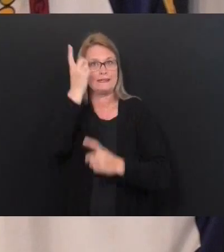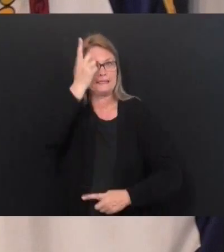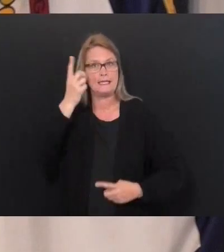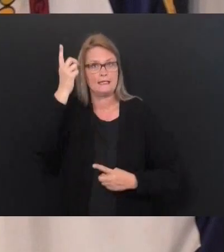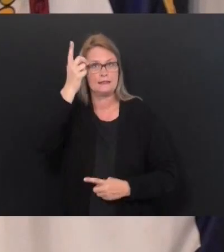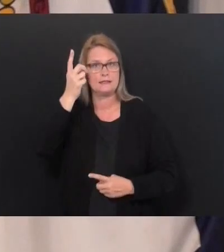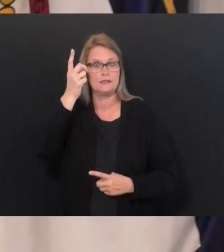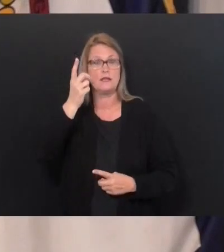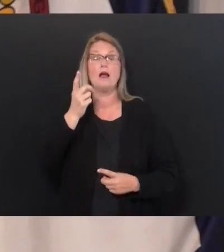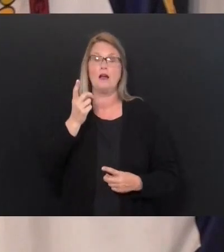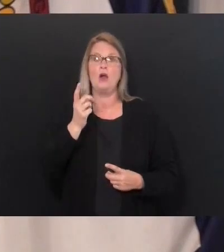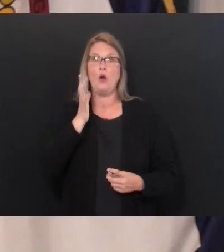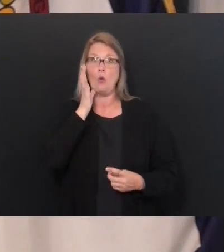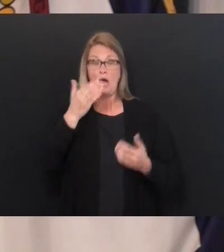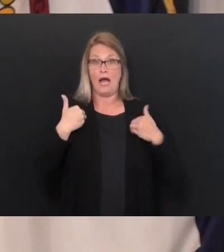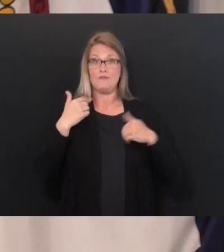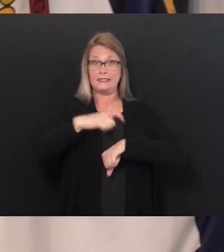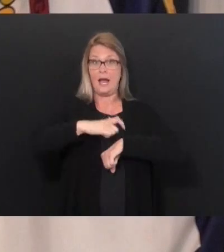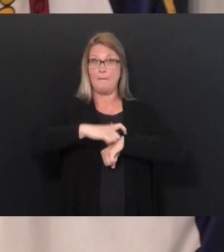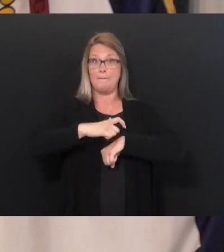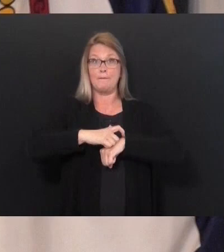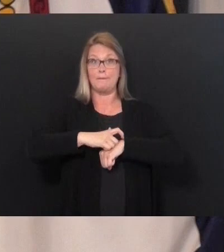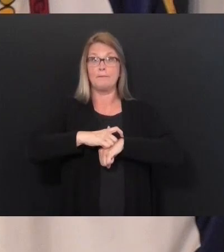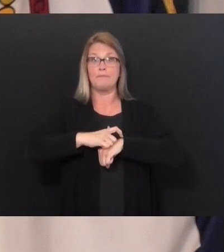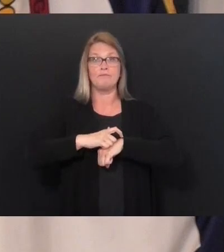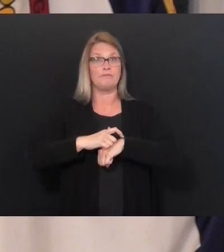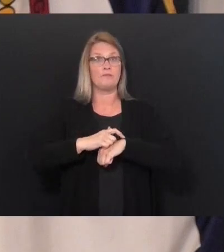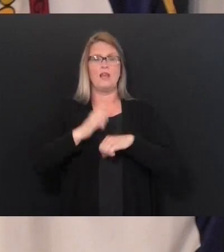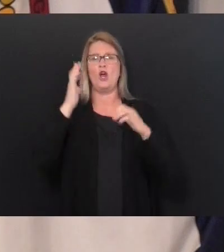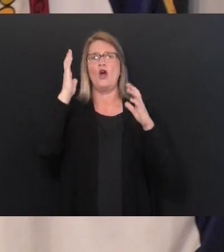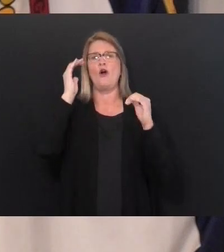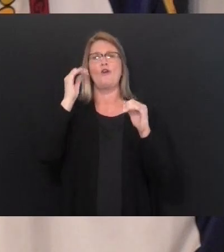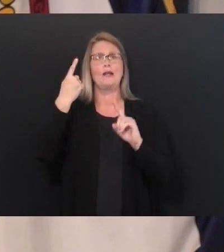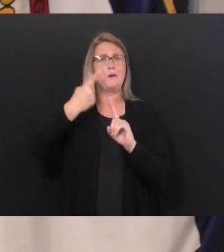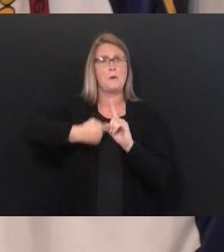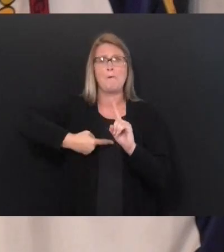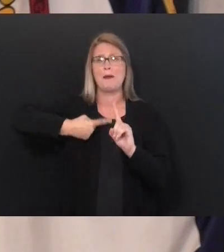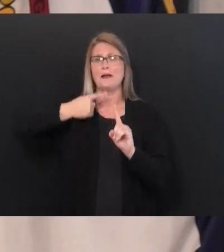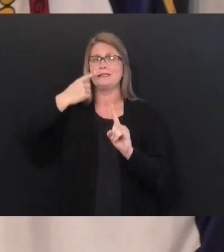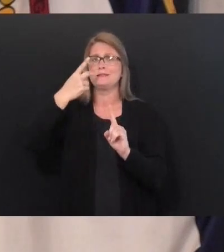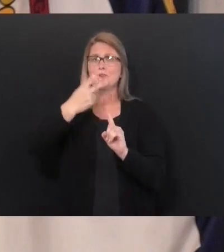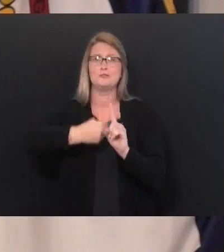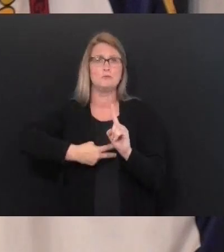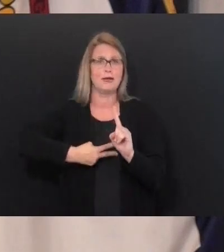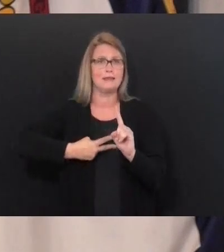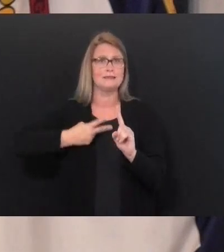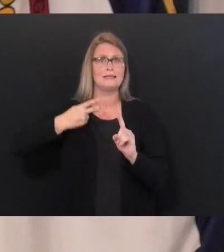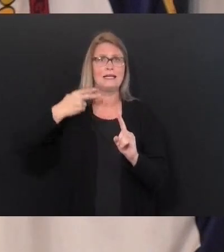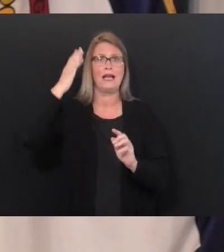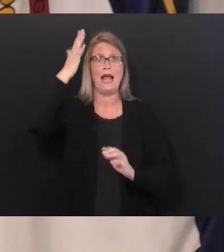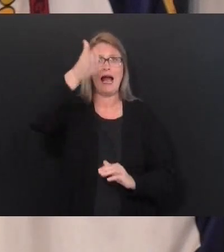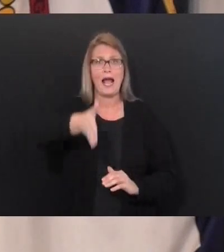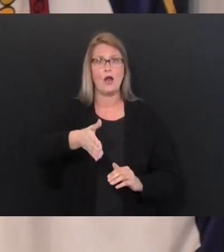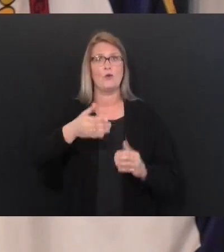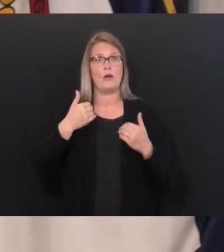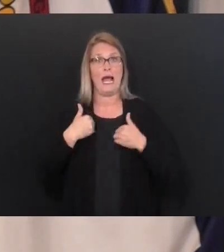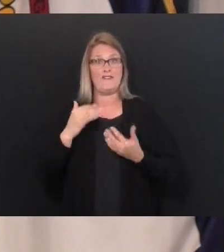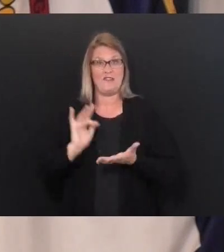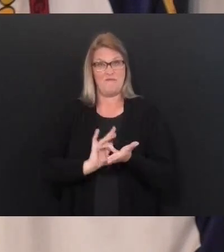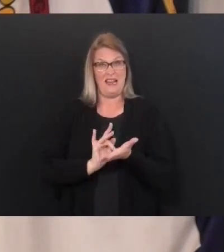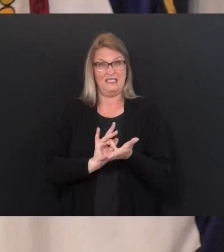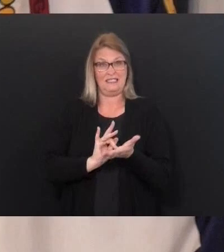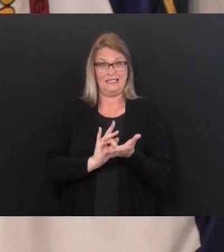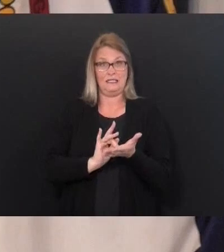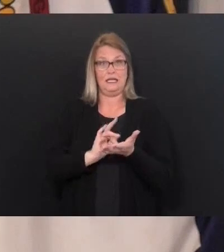There'll be a time, hopefully it will be just months away, to where we will have a drug, to where we will be able